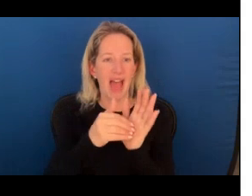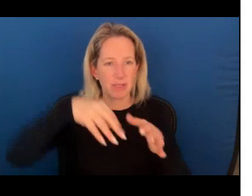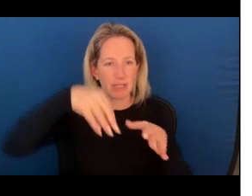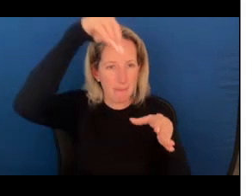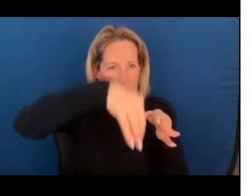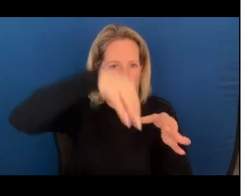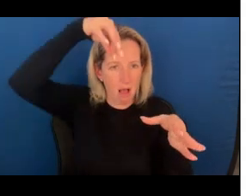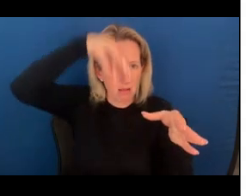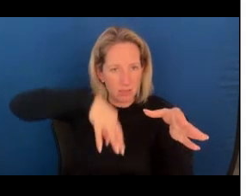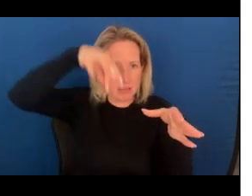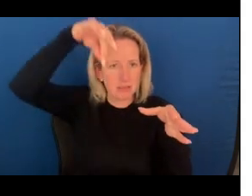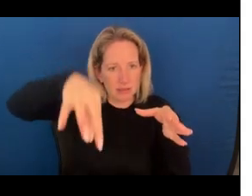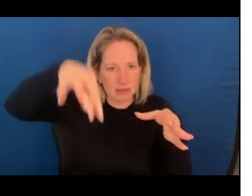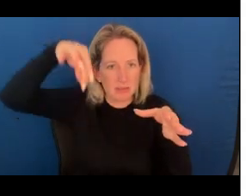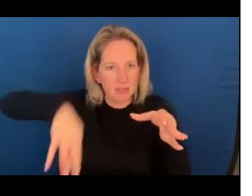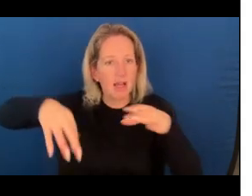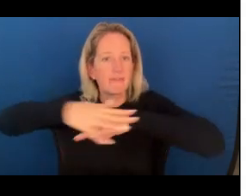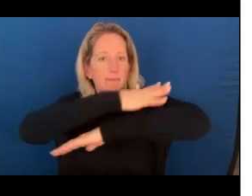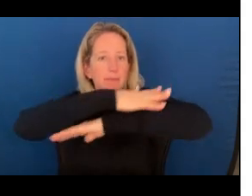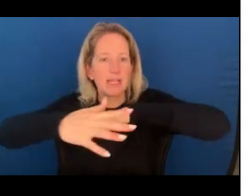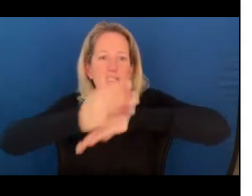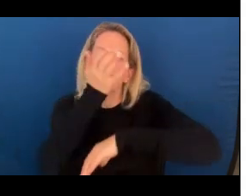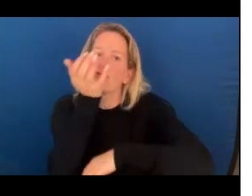the dunes. Next slide, please.